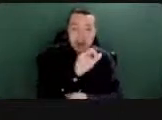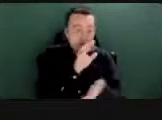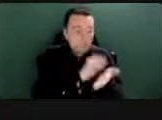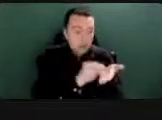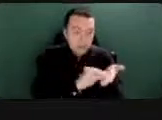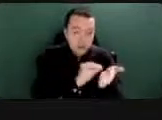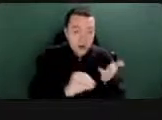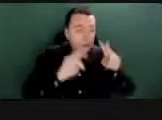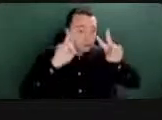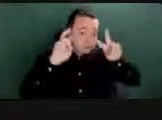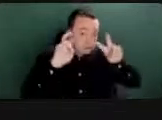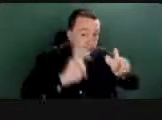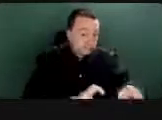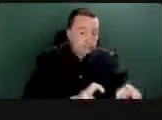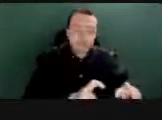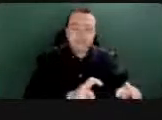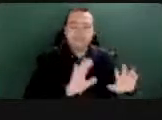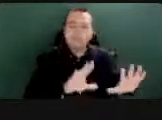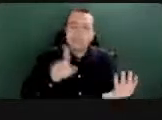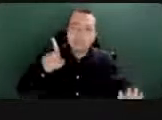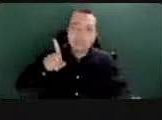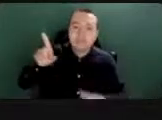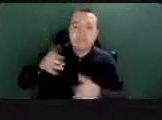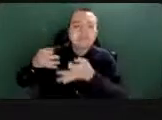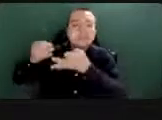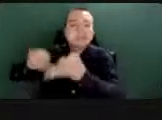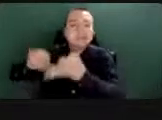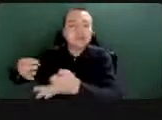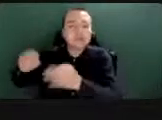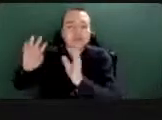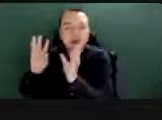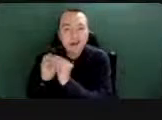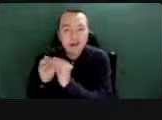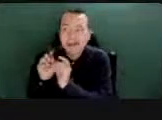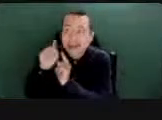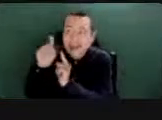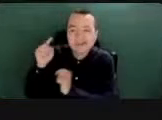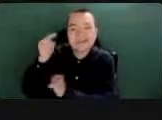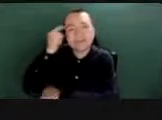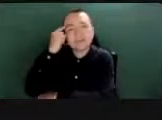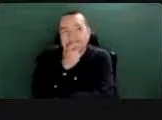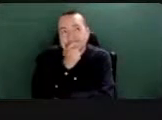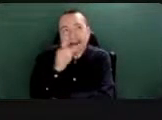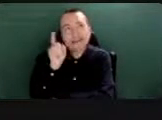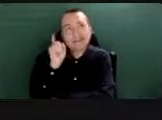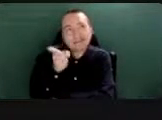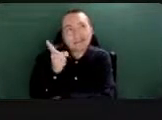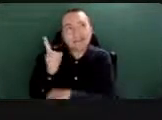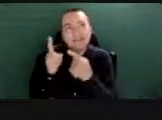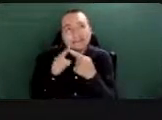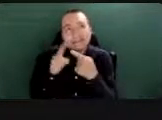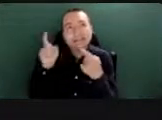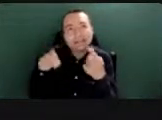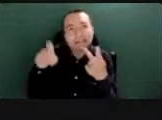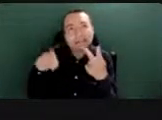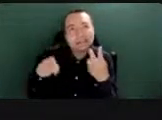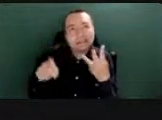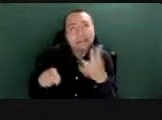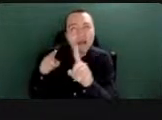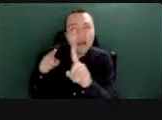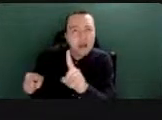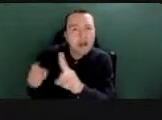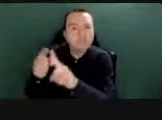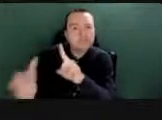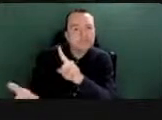these reviews should lead to for current practice and for future research? And the ongoing collaboration